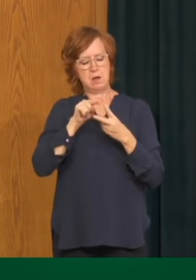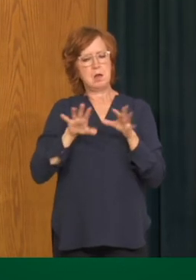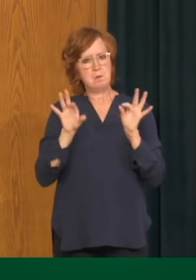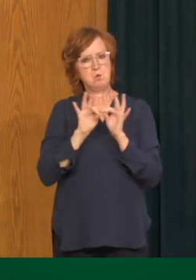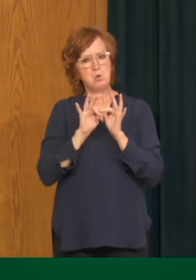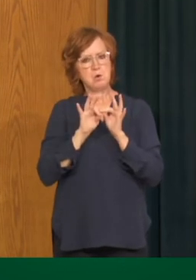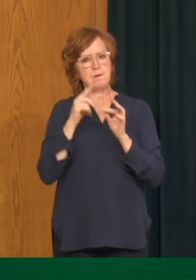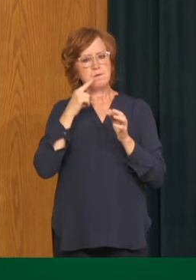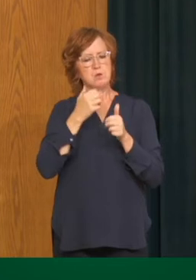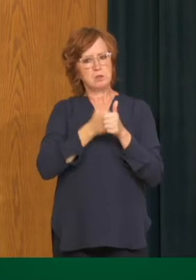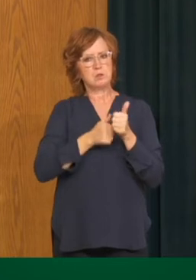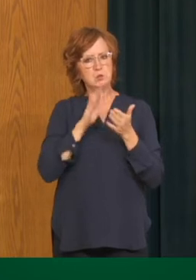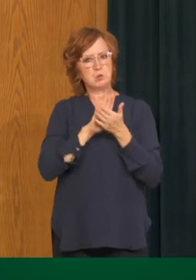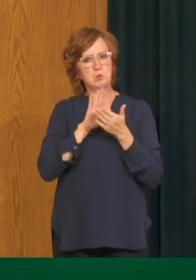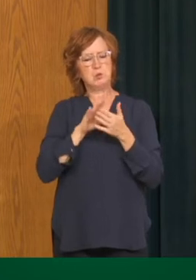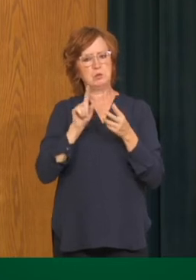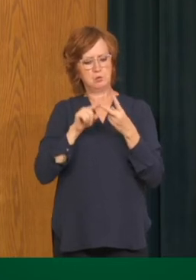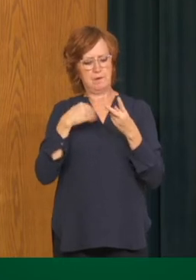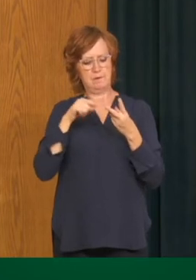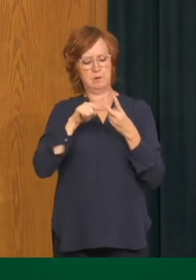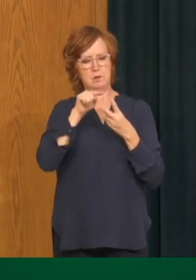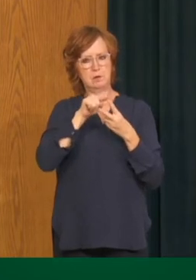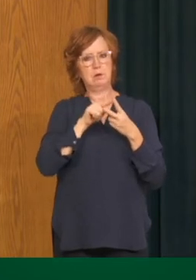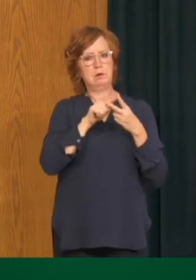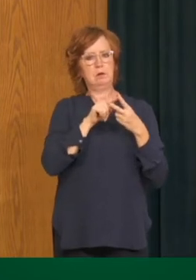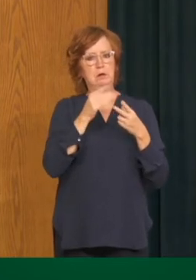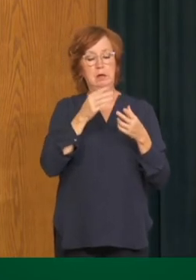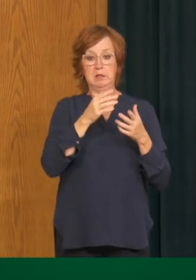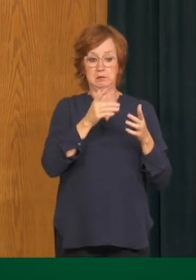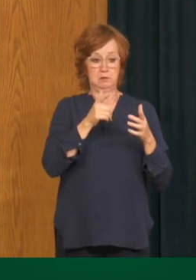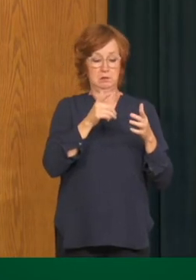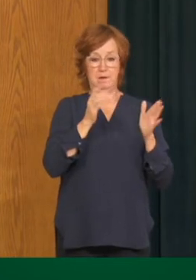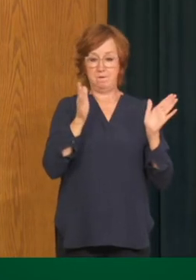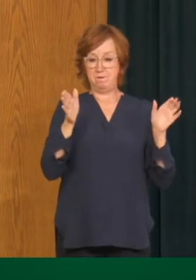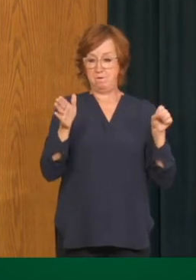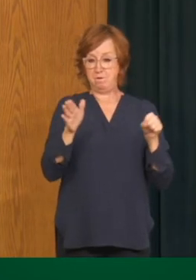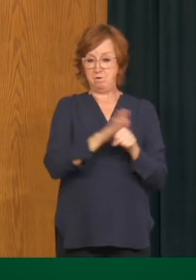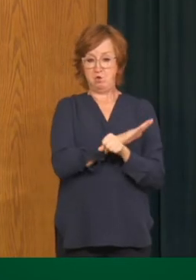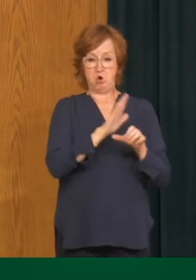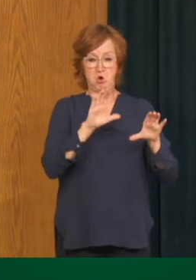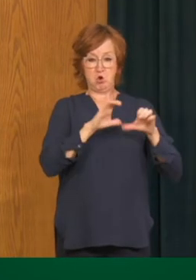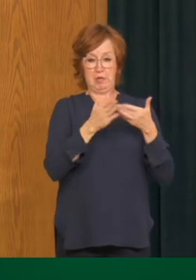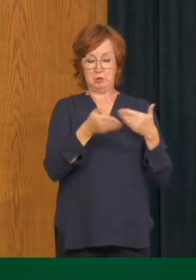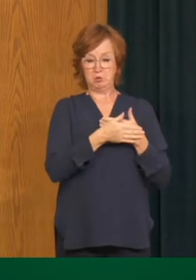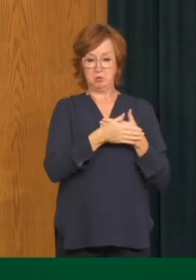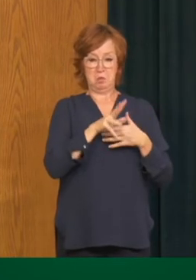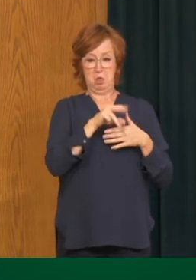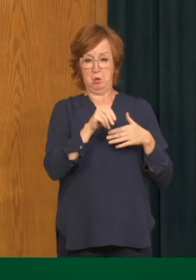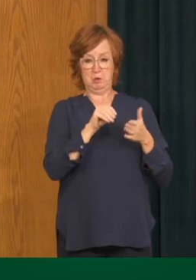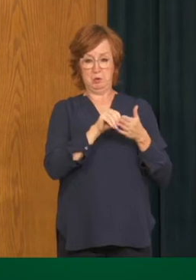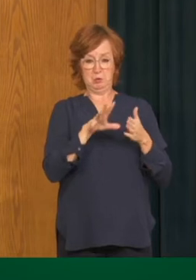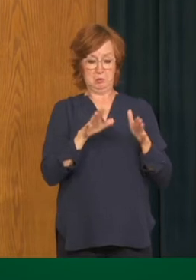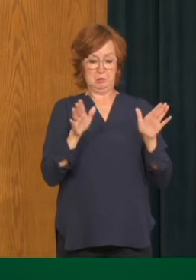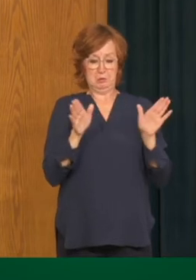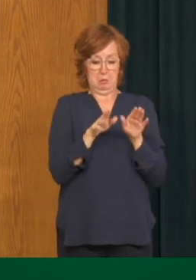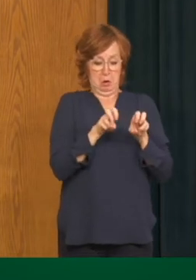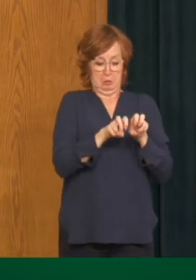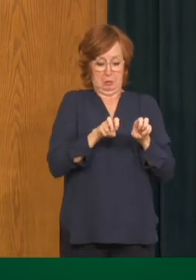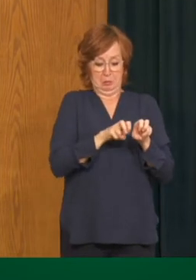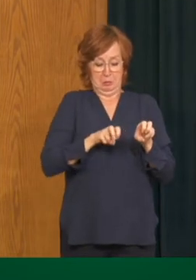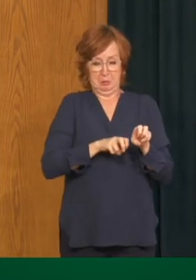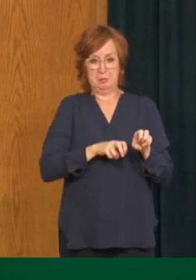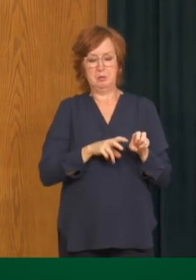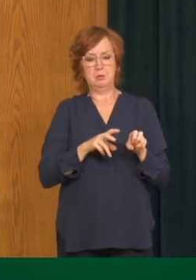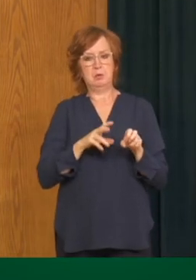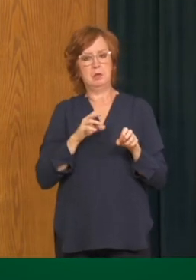safe reopening to schools. So why not directly address reducing class sizes by, say, instituting some kind